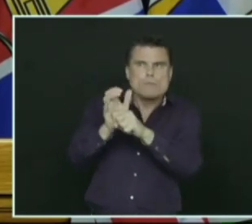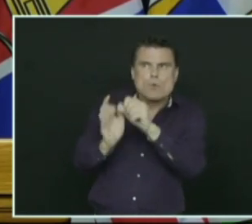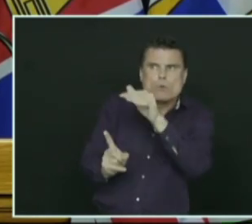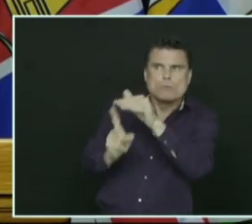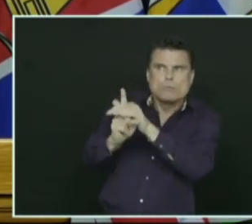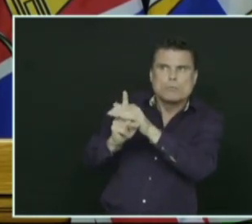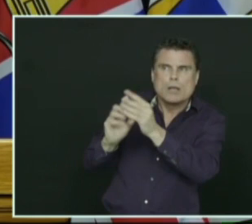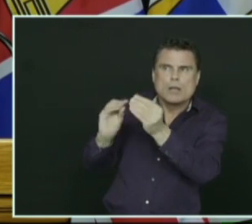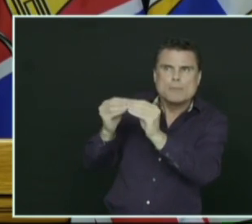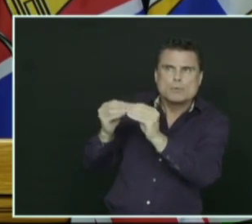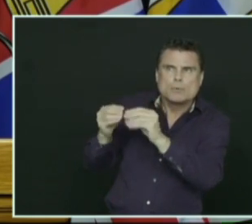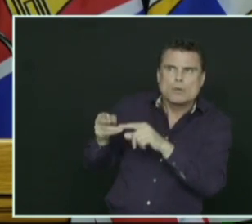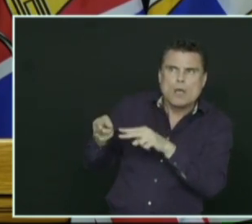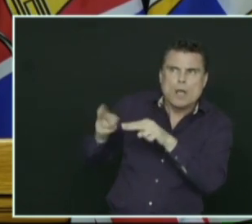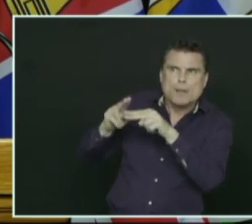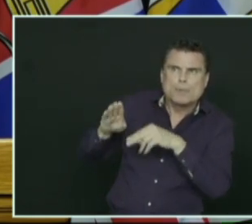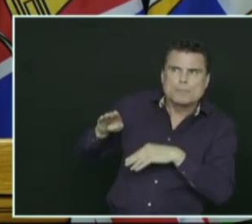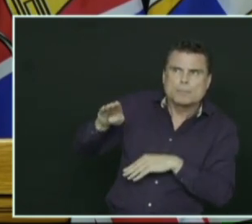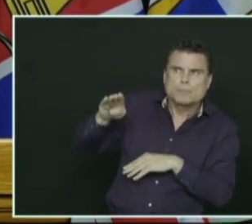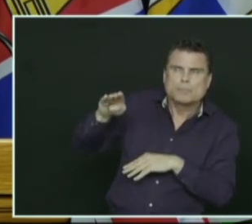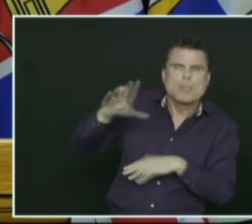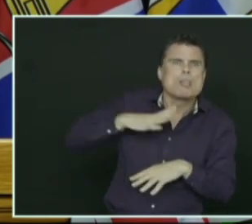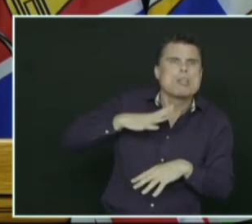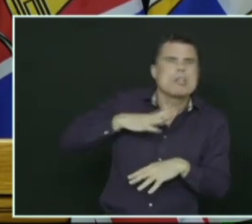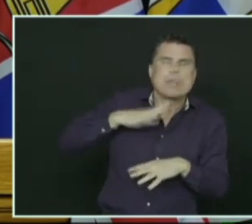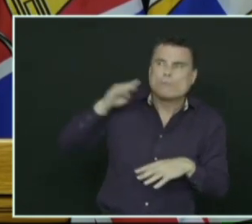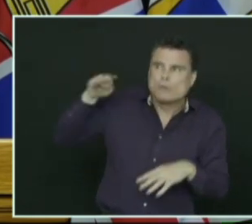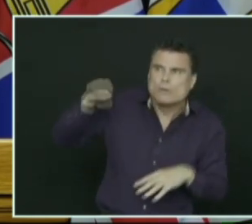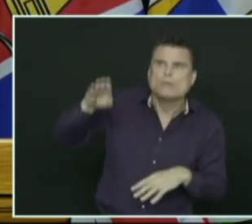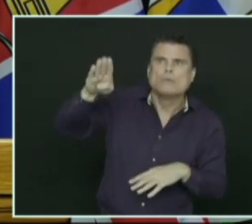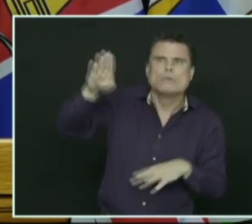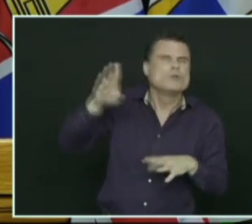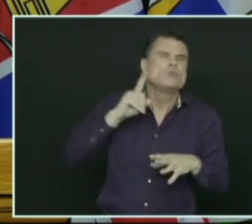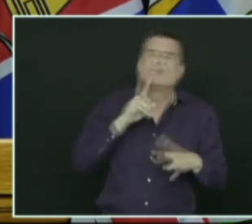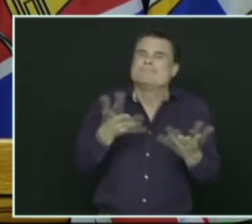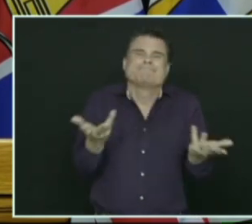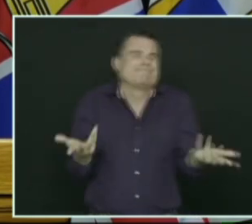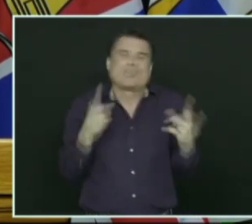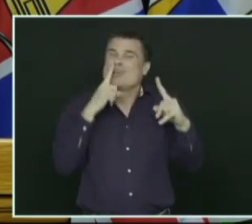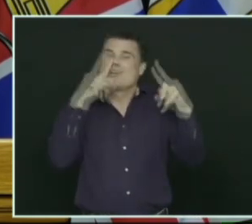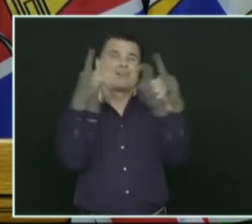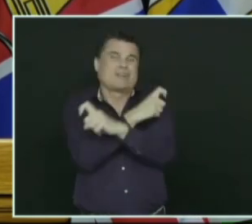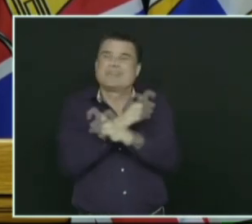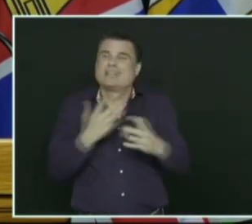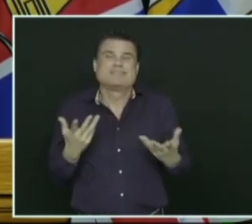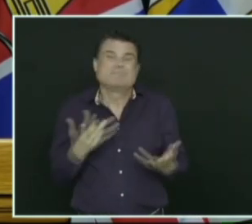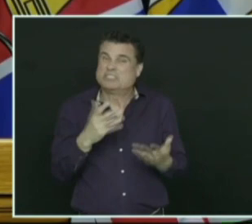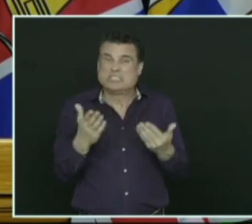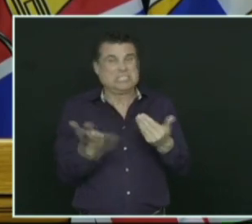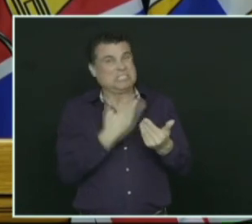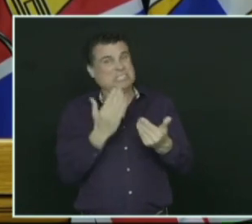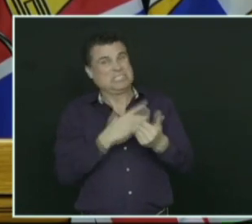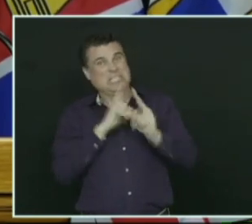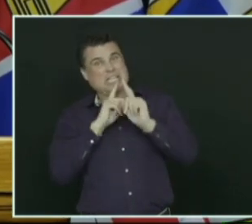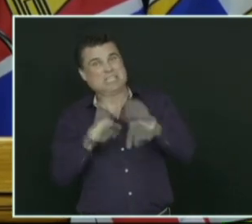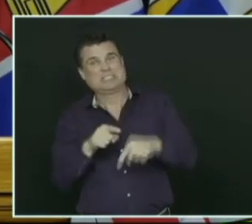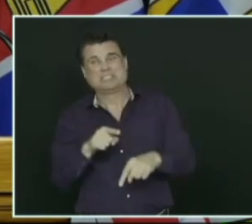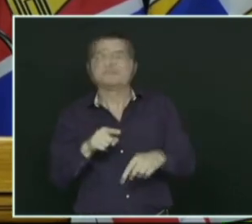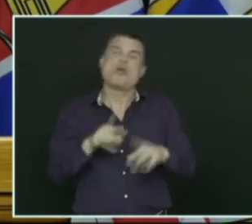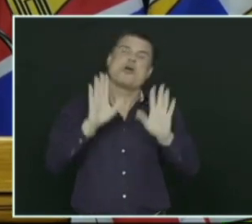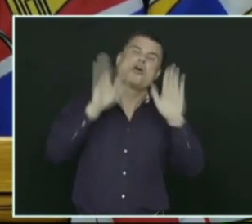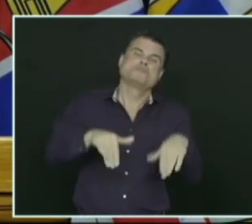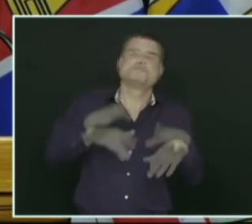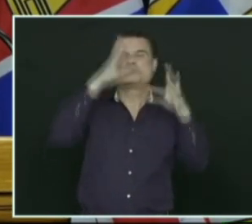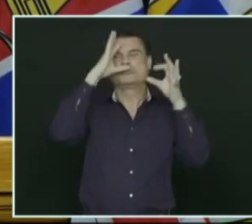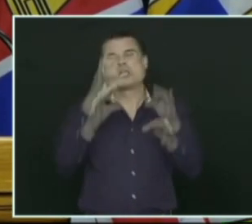looking at this over the last coming weeks, and we'll be describing some of this in more detail later this week.